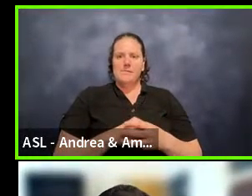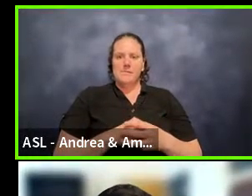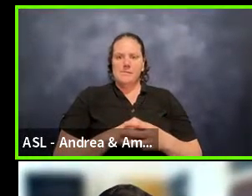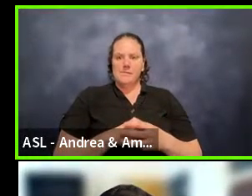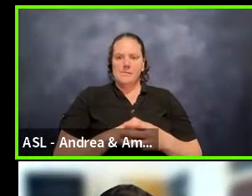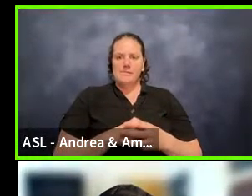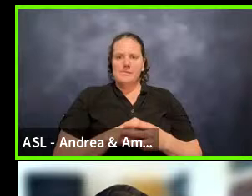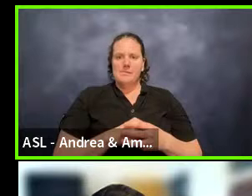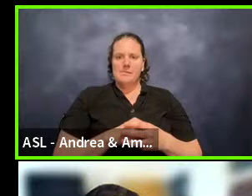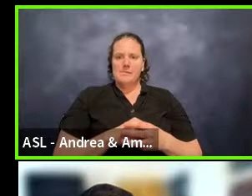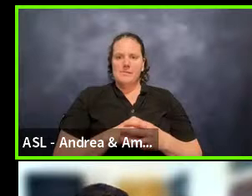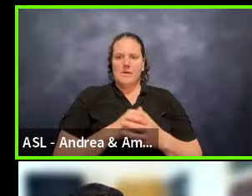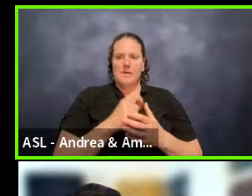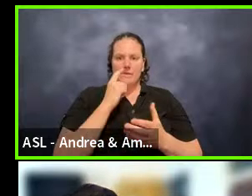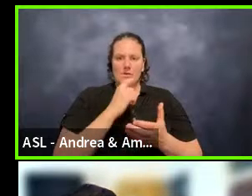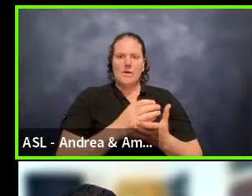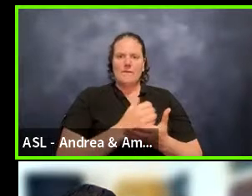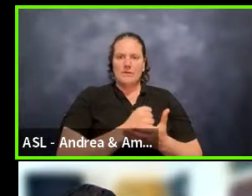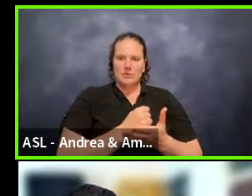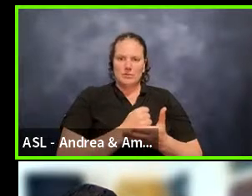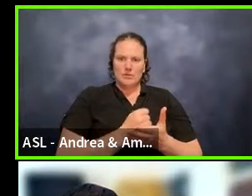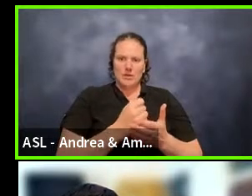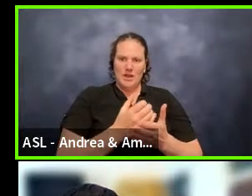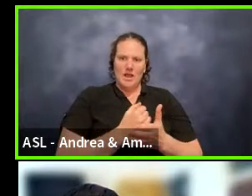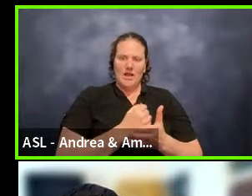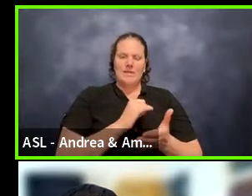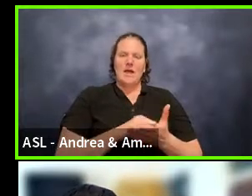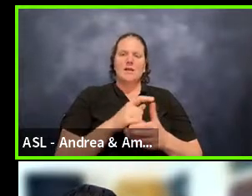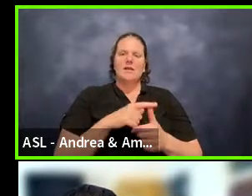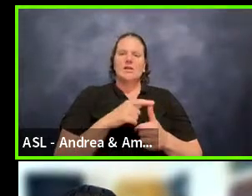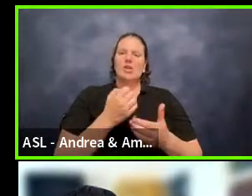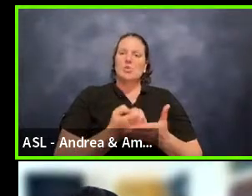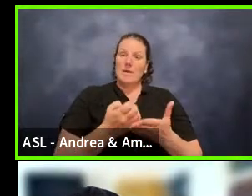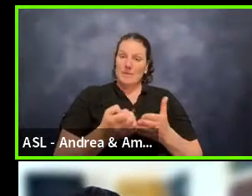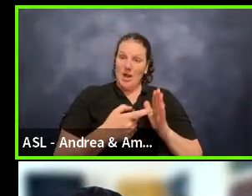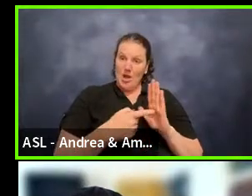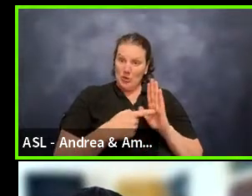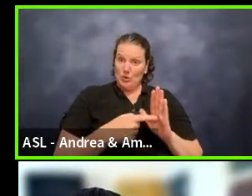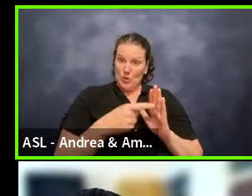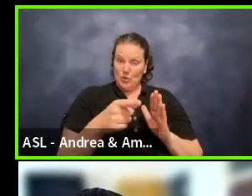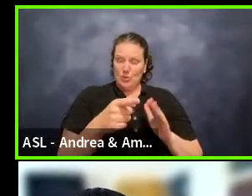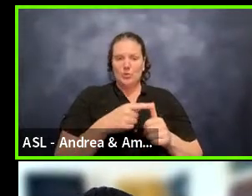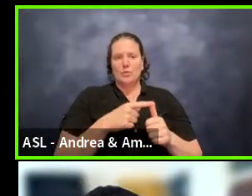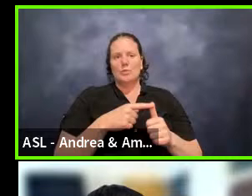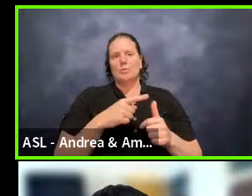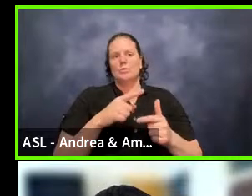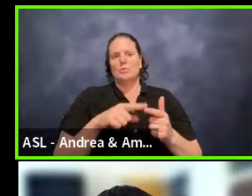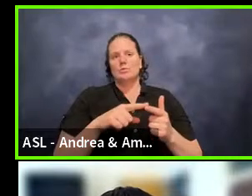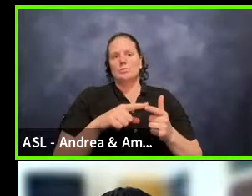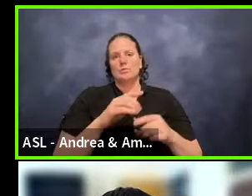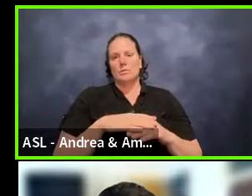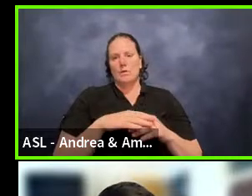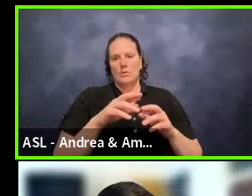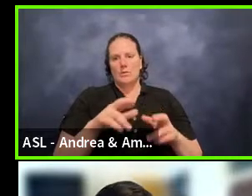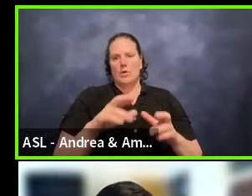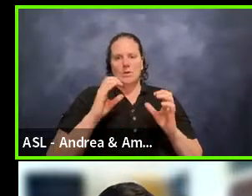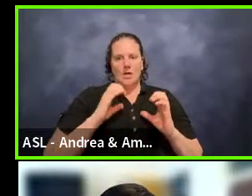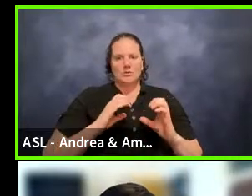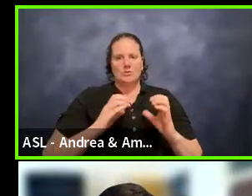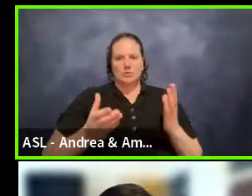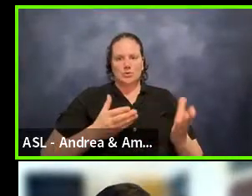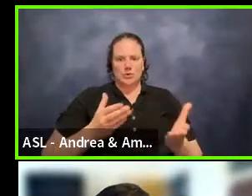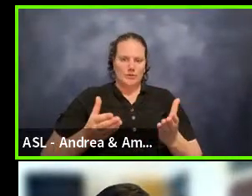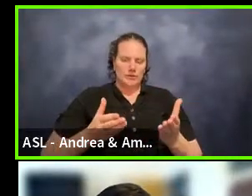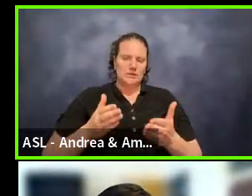part of the toll revenue to collect the tolls. The equipment that I showed you out on the roadway, the customer service side